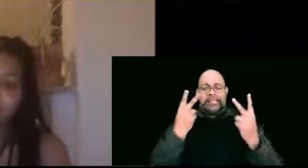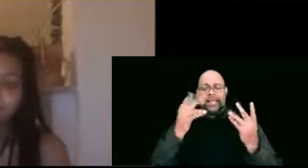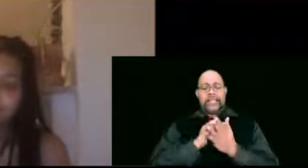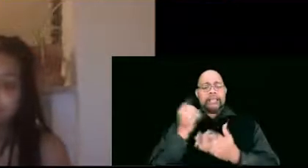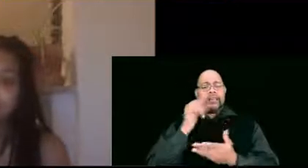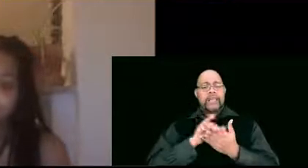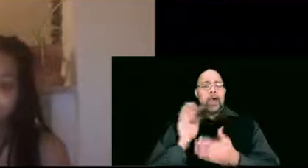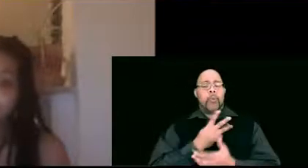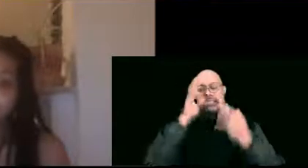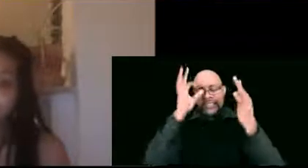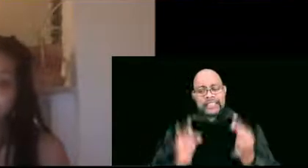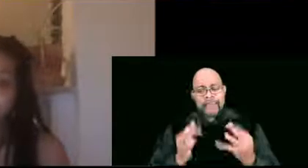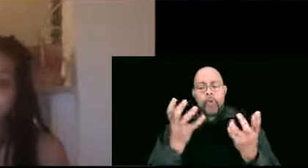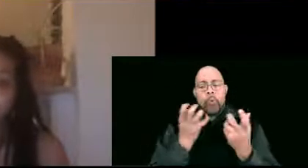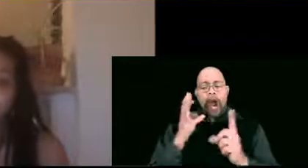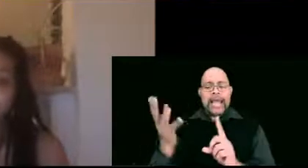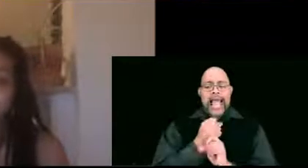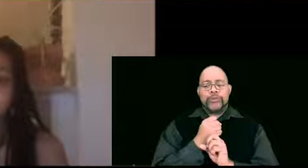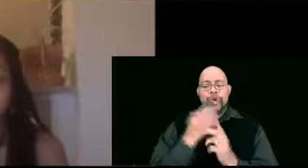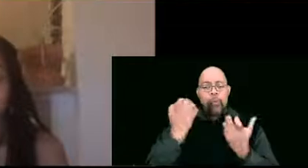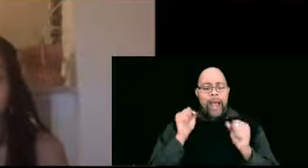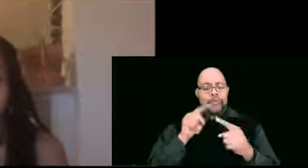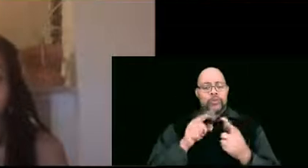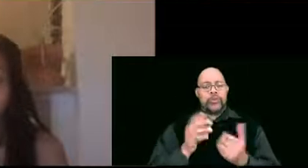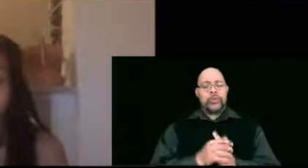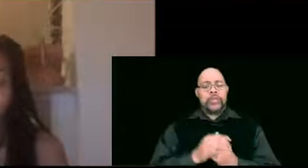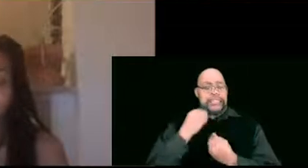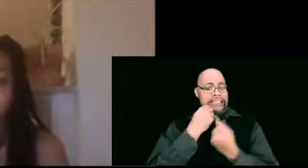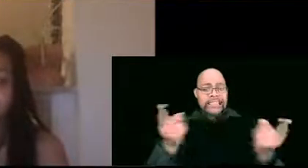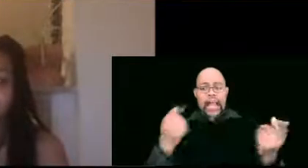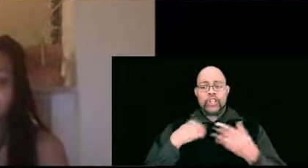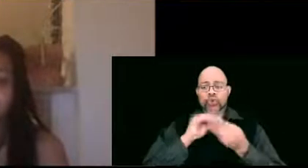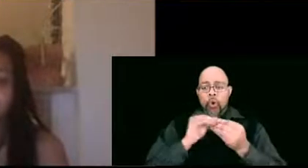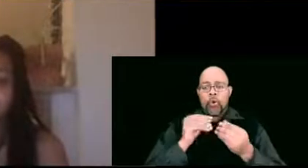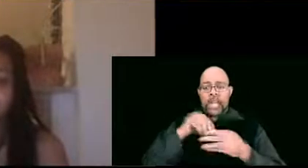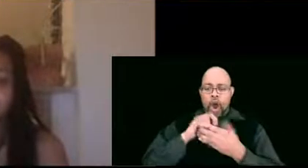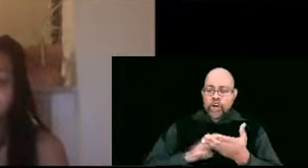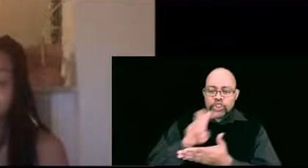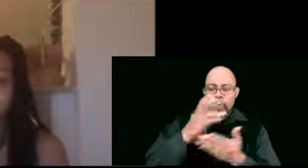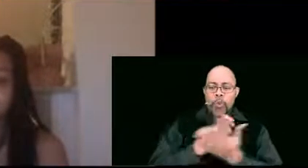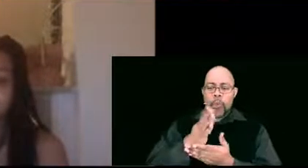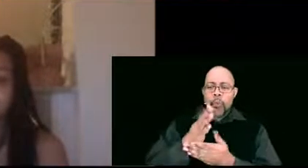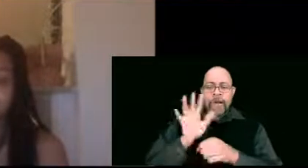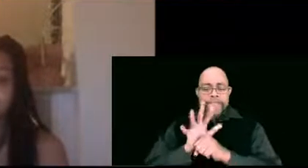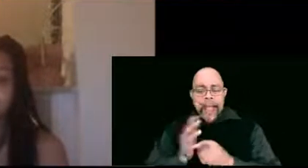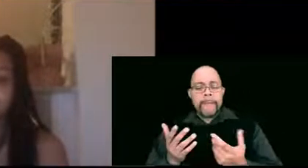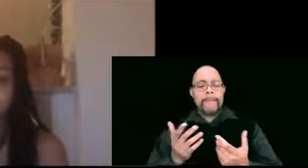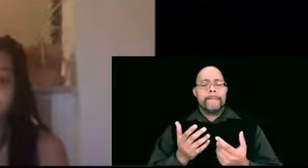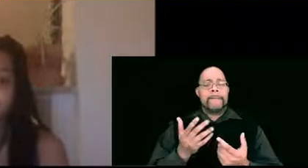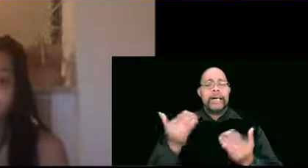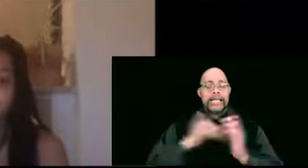beautiful to see. And that's something that we definitely want to capture. We want to be able to tell our story and our journey through